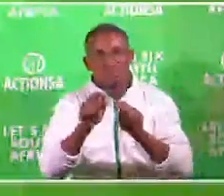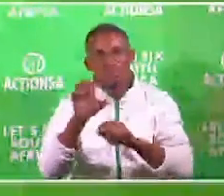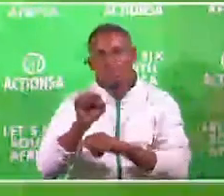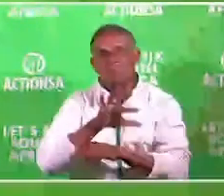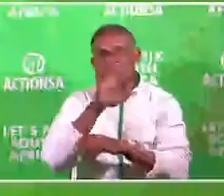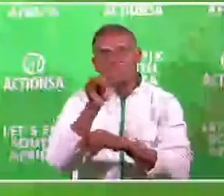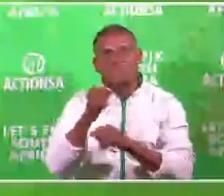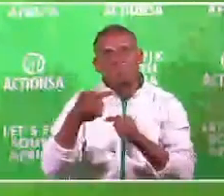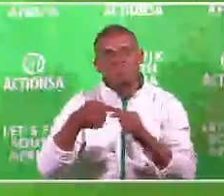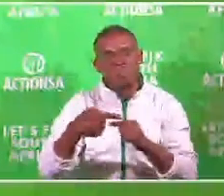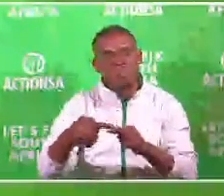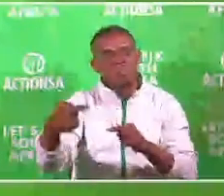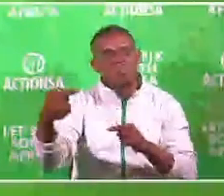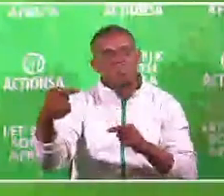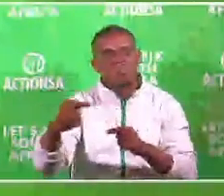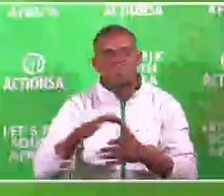forever.